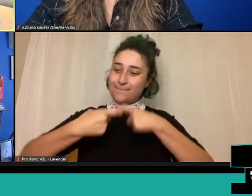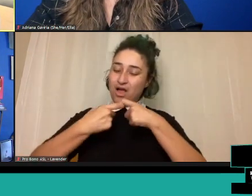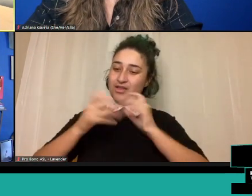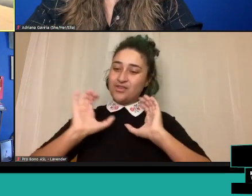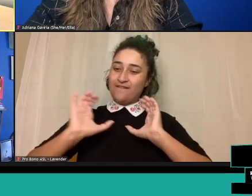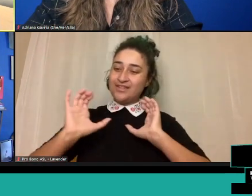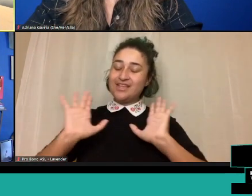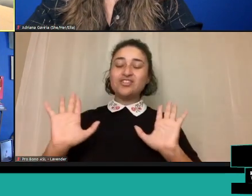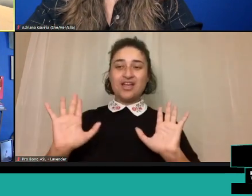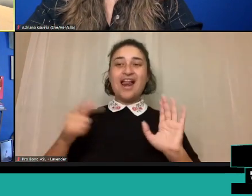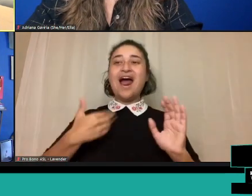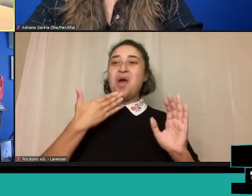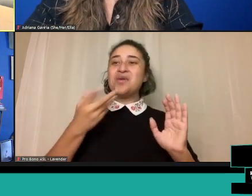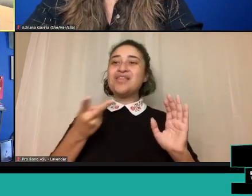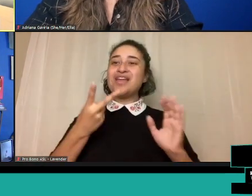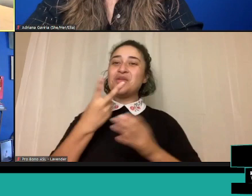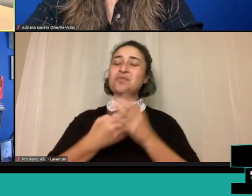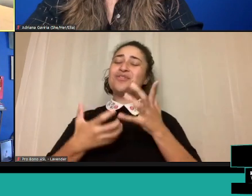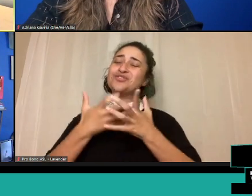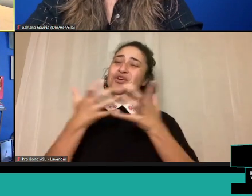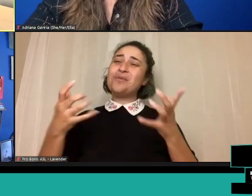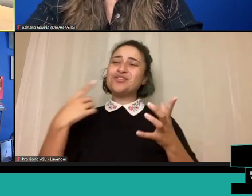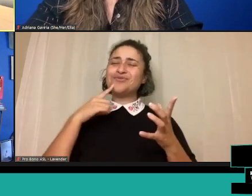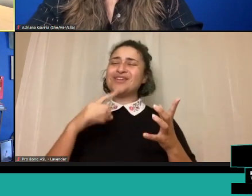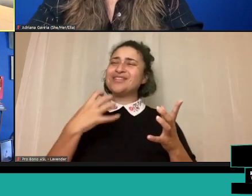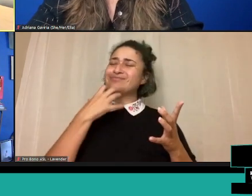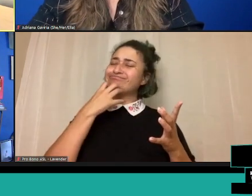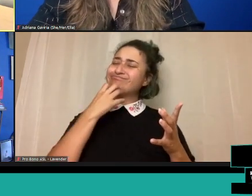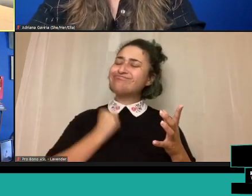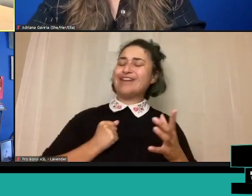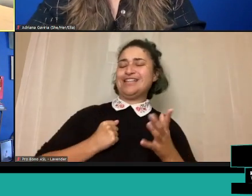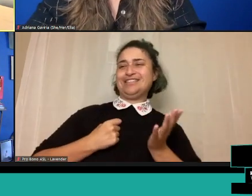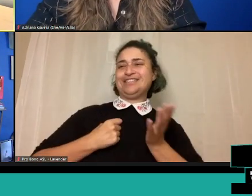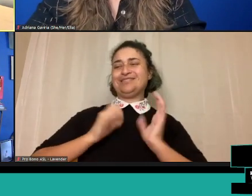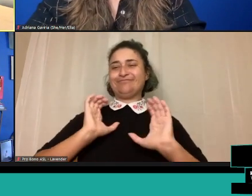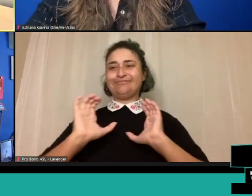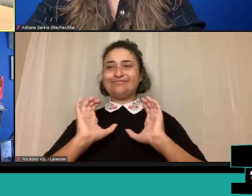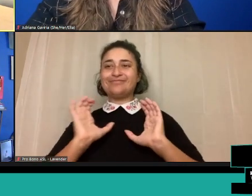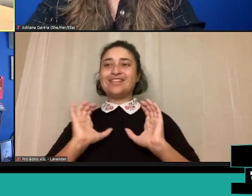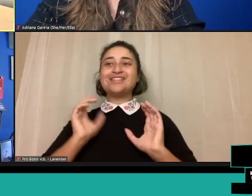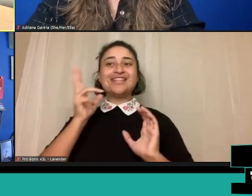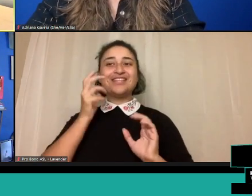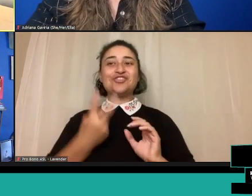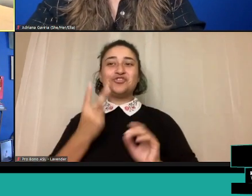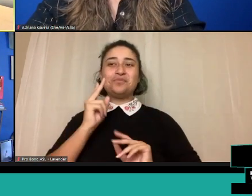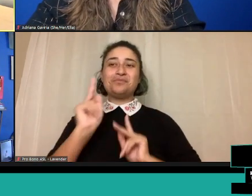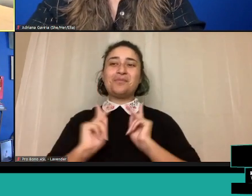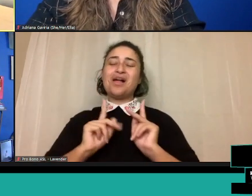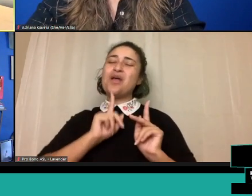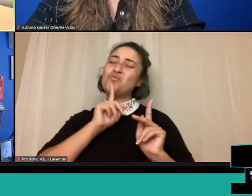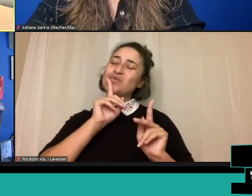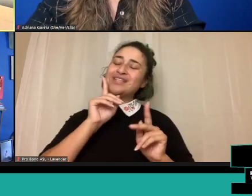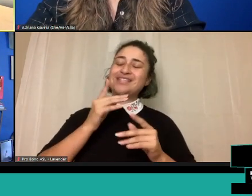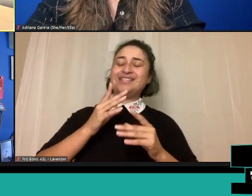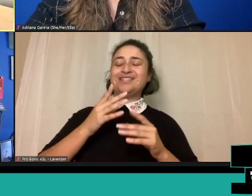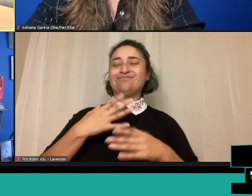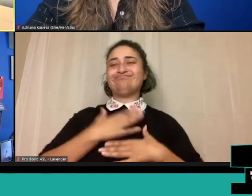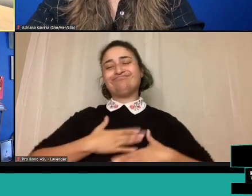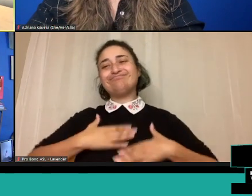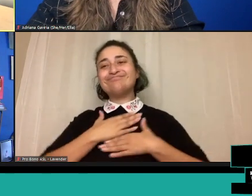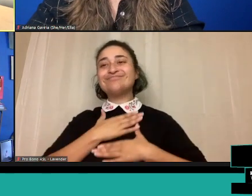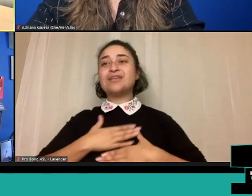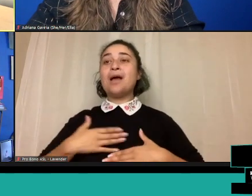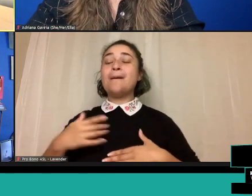I want to thank you both so much for this enriching dialogue, just with two, you know, folks that I really admire. But I have found speaking